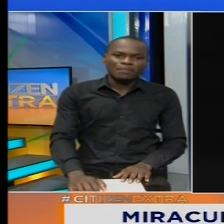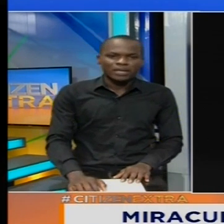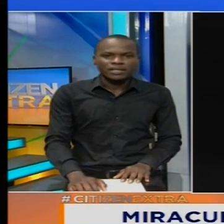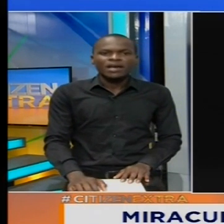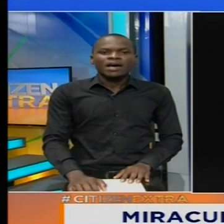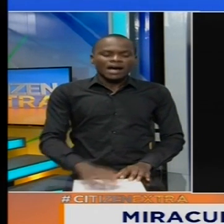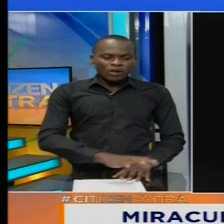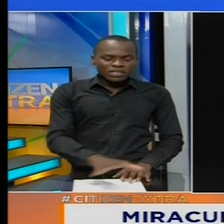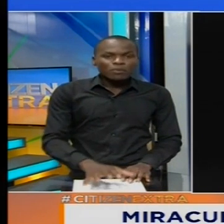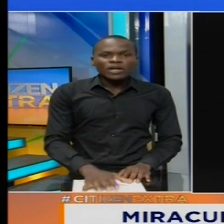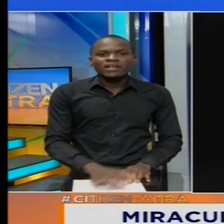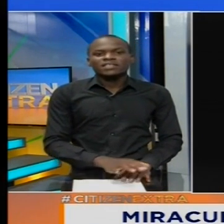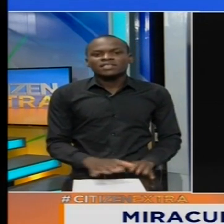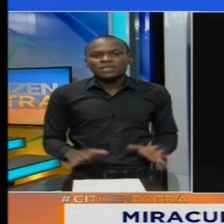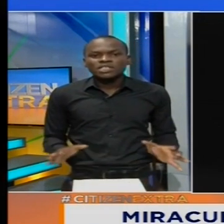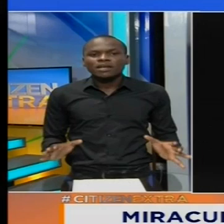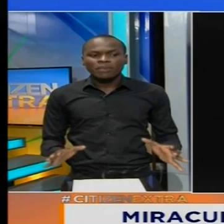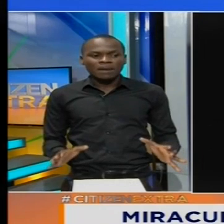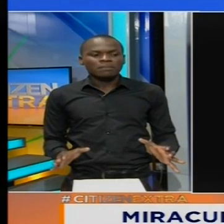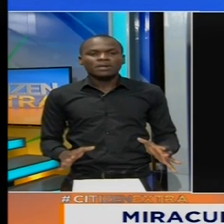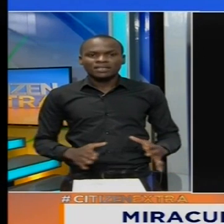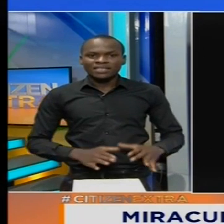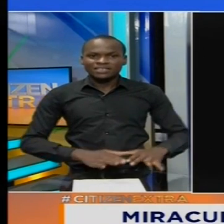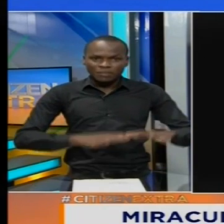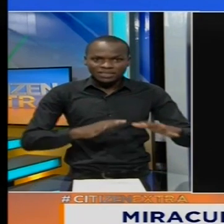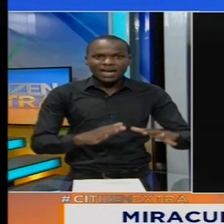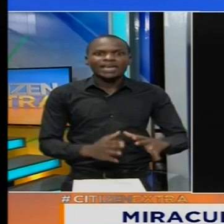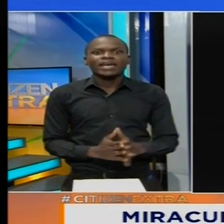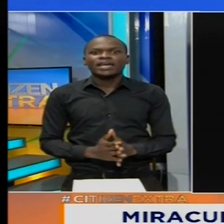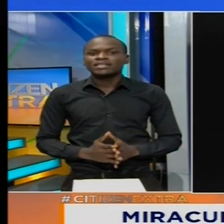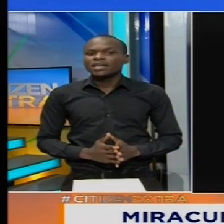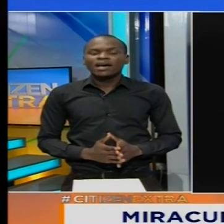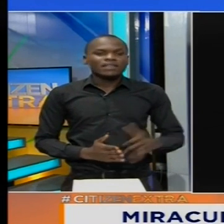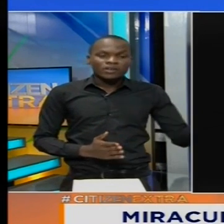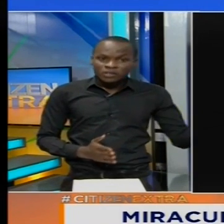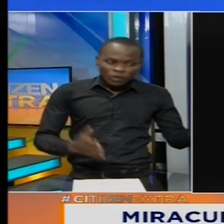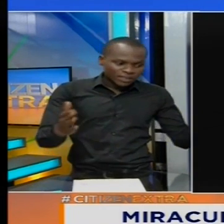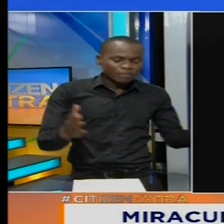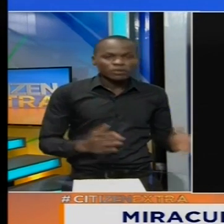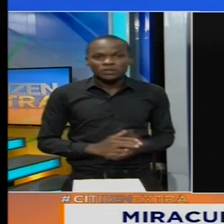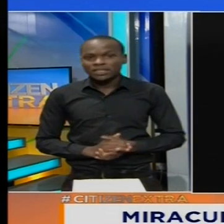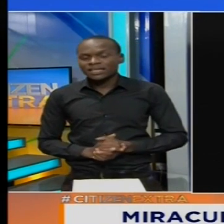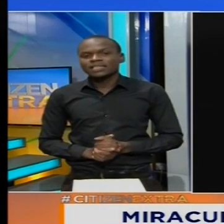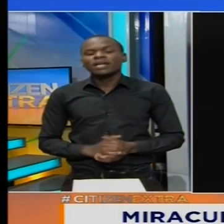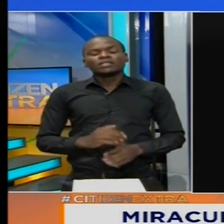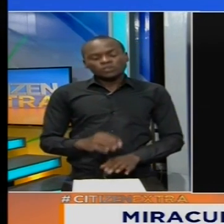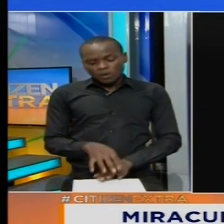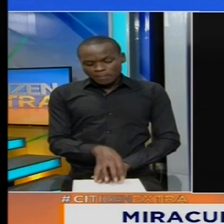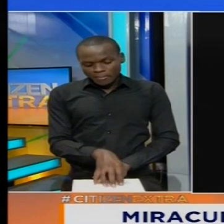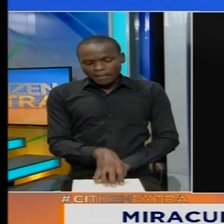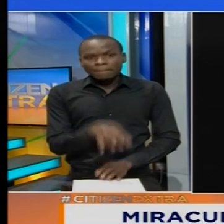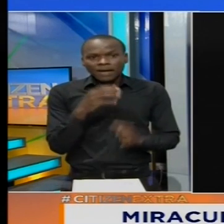what happened. Around Kapkong area, there is a particular bump that is a bit high and there are no signboards on the side.